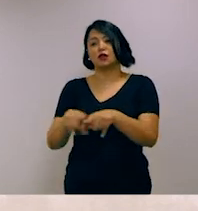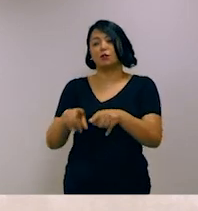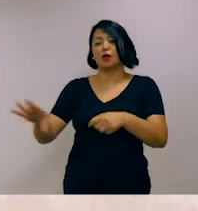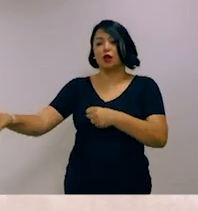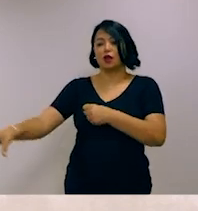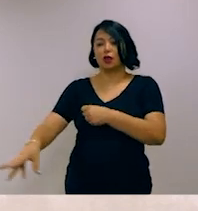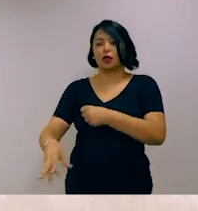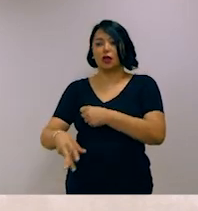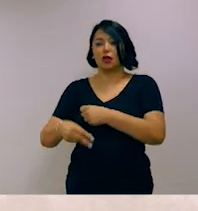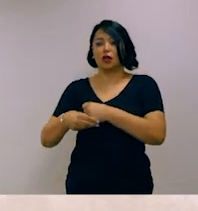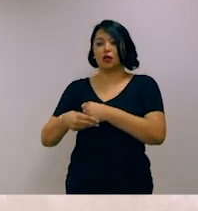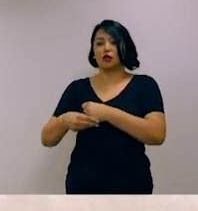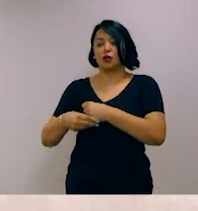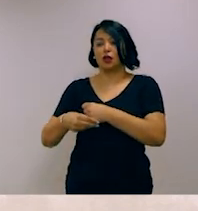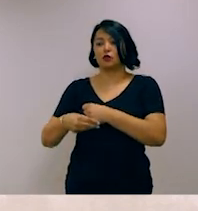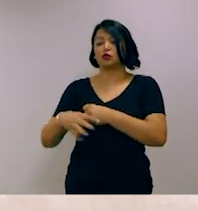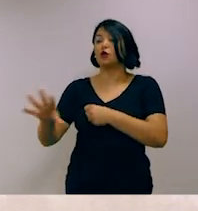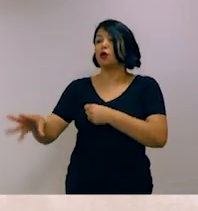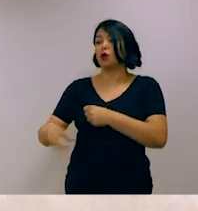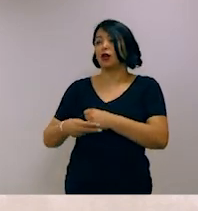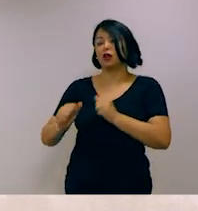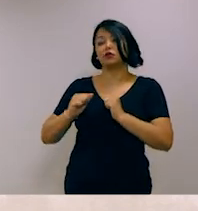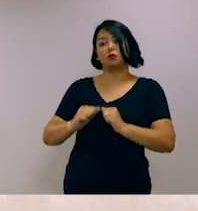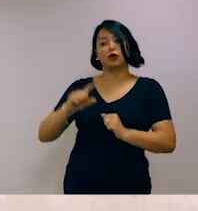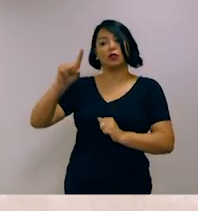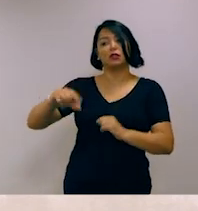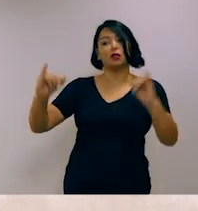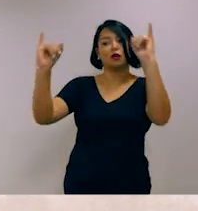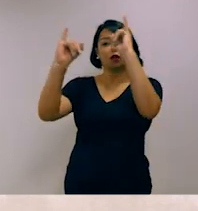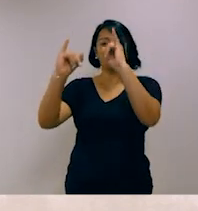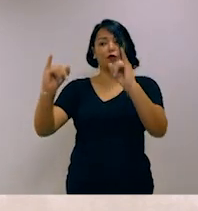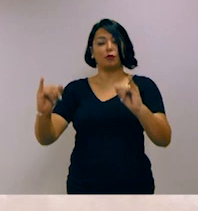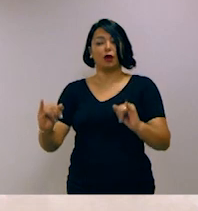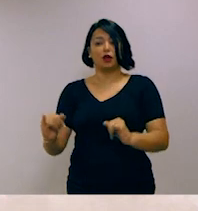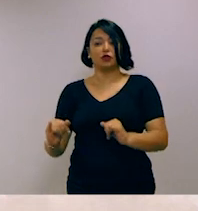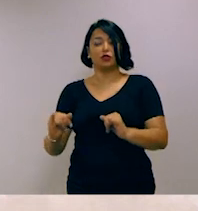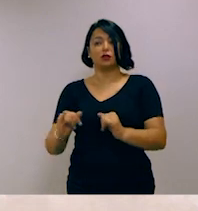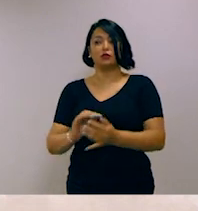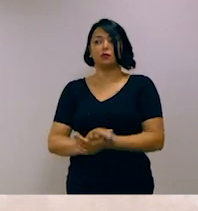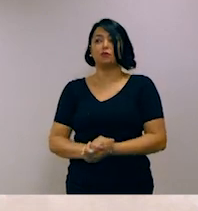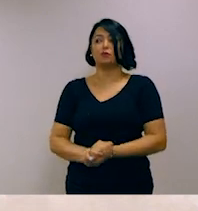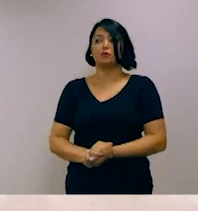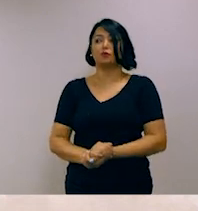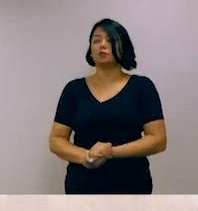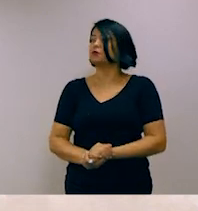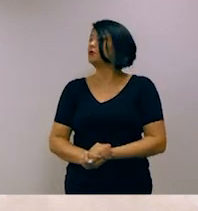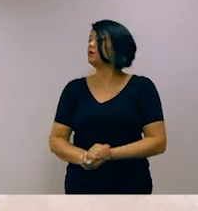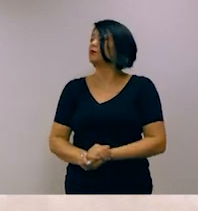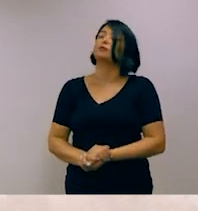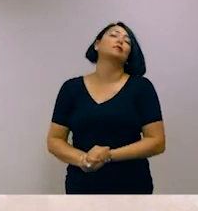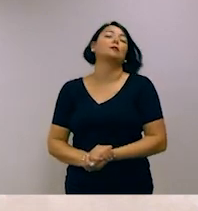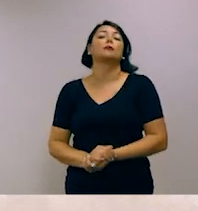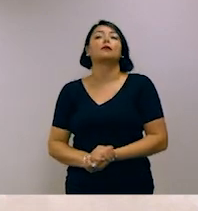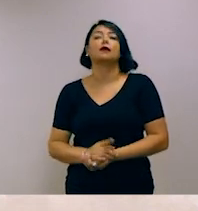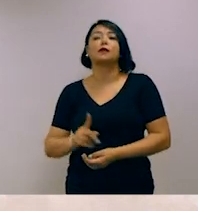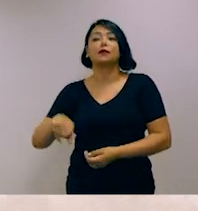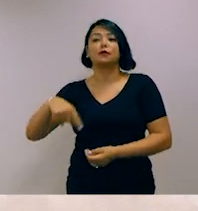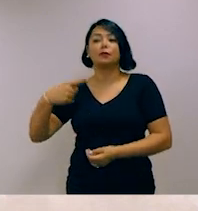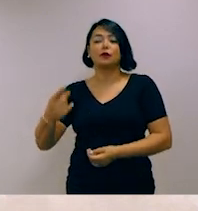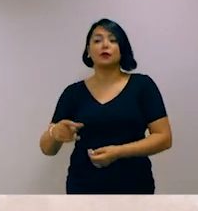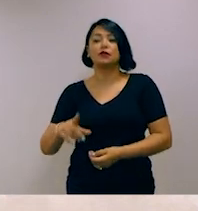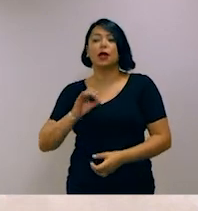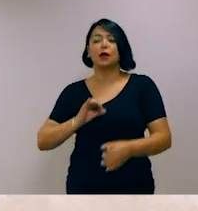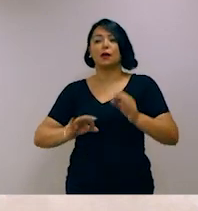also annexed. Not all of them are text. And so internally, these annexes, they have many images sometimes. And